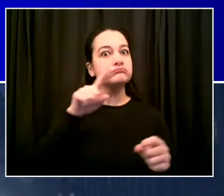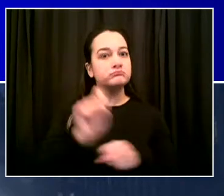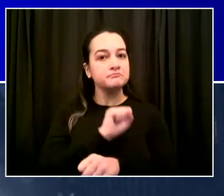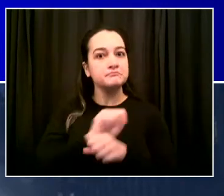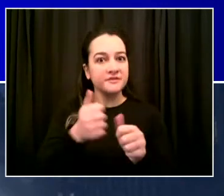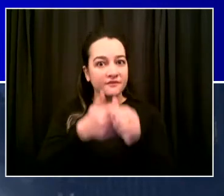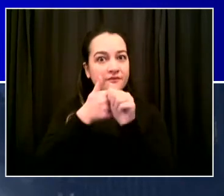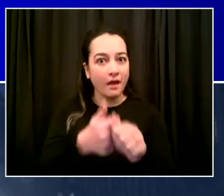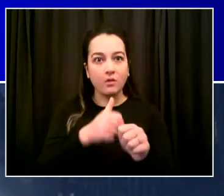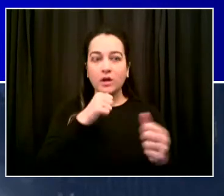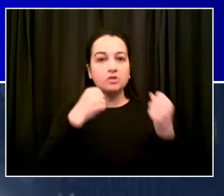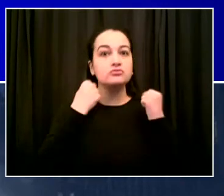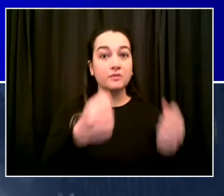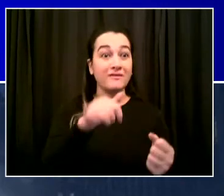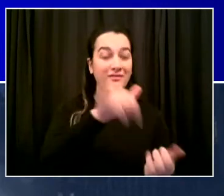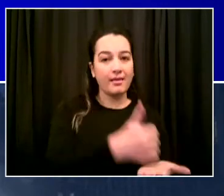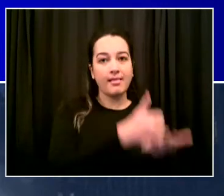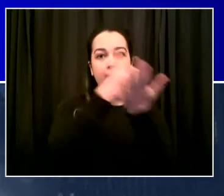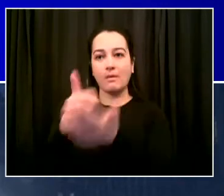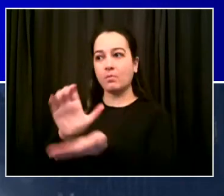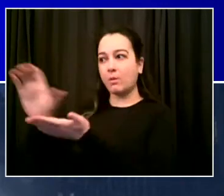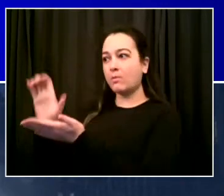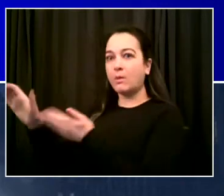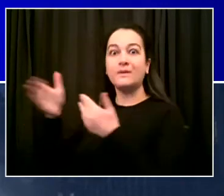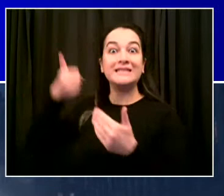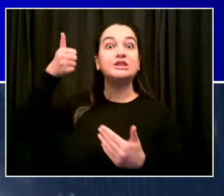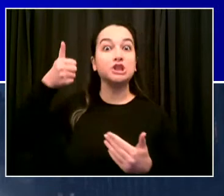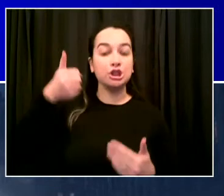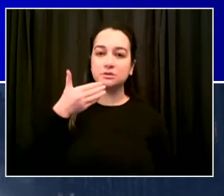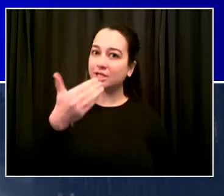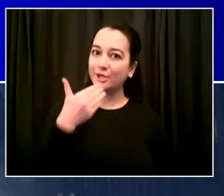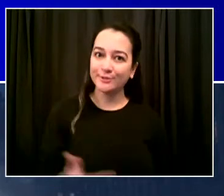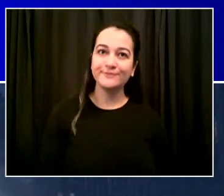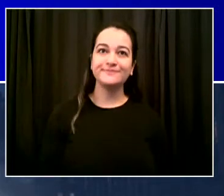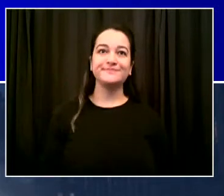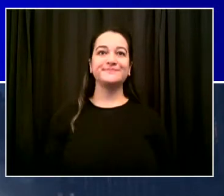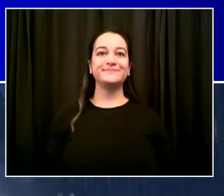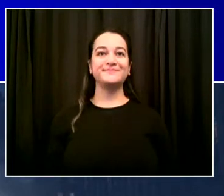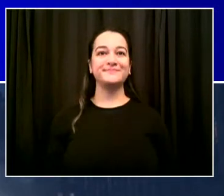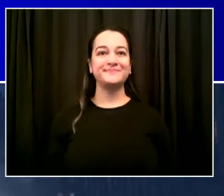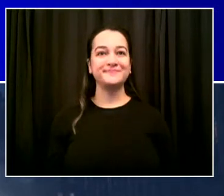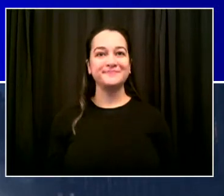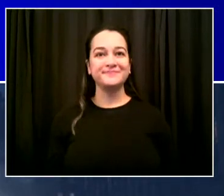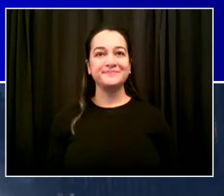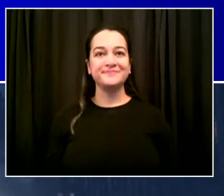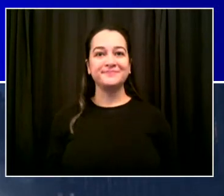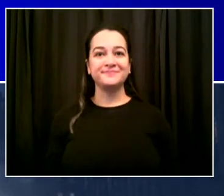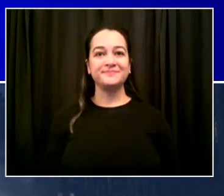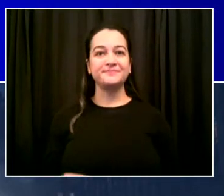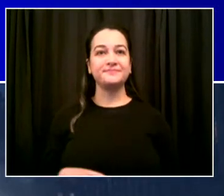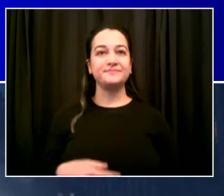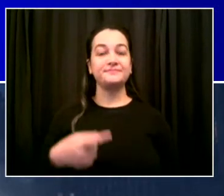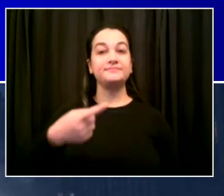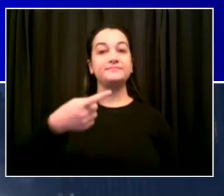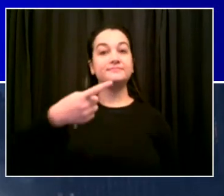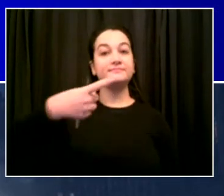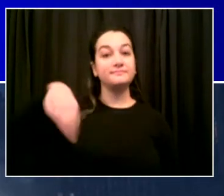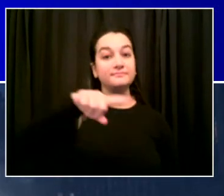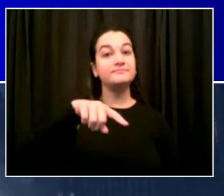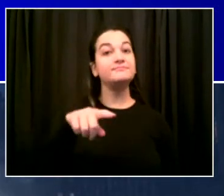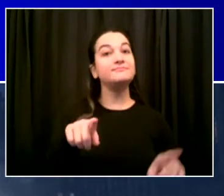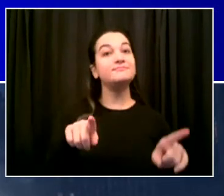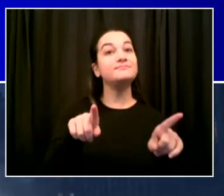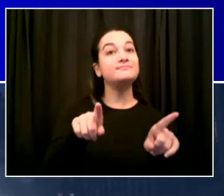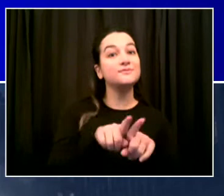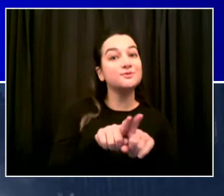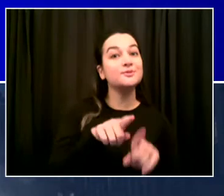very, very proud of them today. And as we continue dealing with the results of the storm, a reminder, alternate side parking canceled for the rest